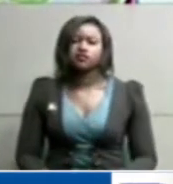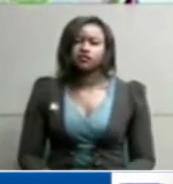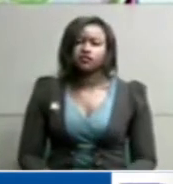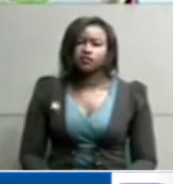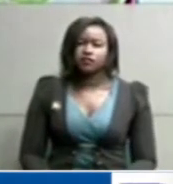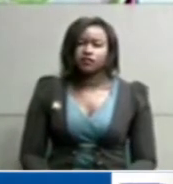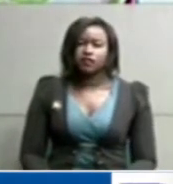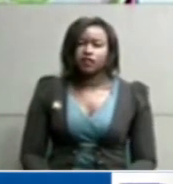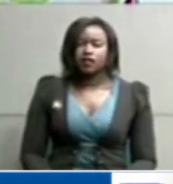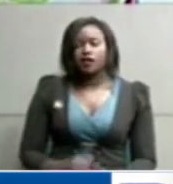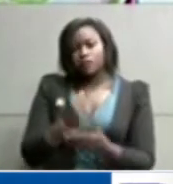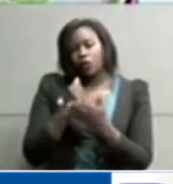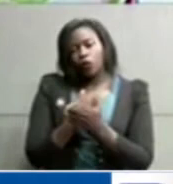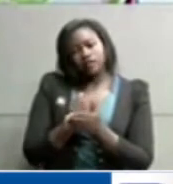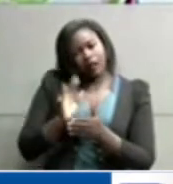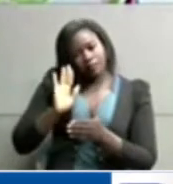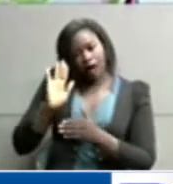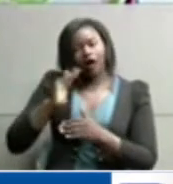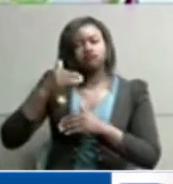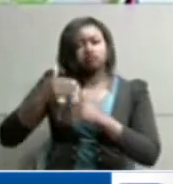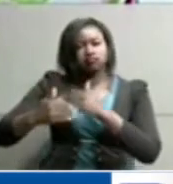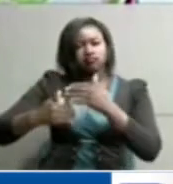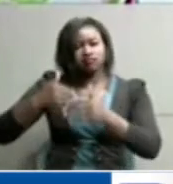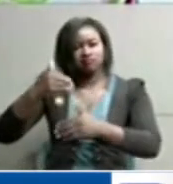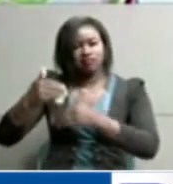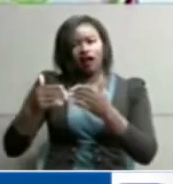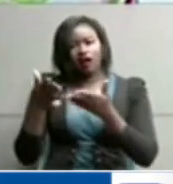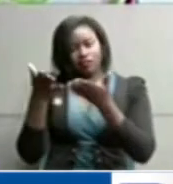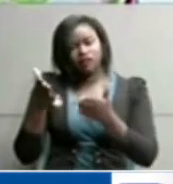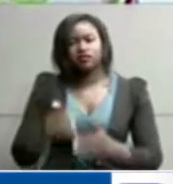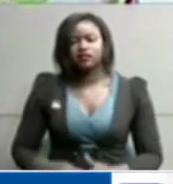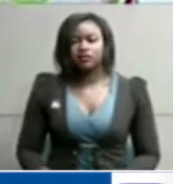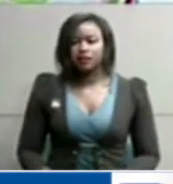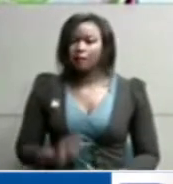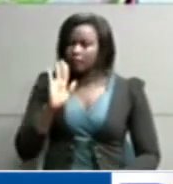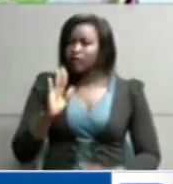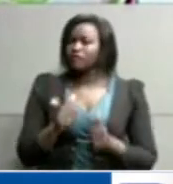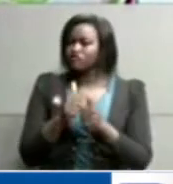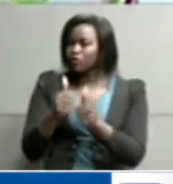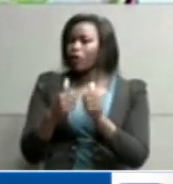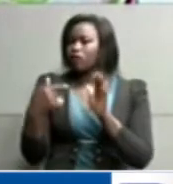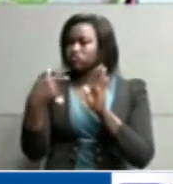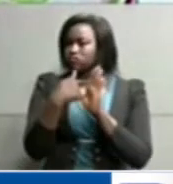Because those are their procedures. They are rombo-rombo.